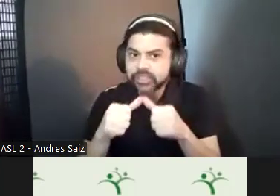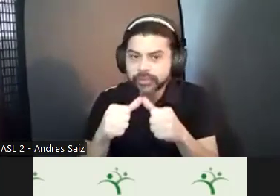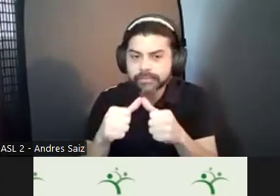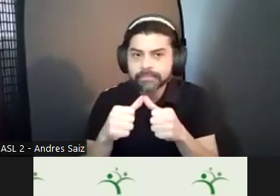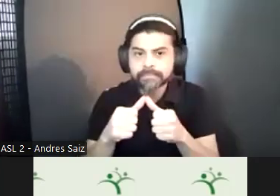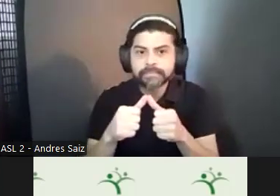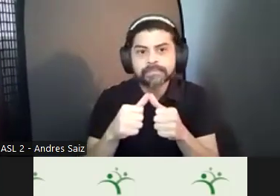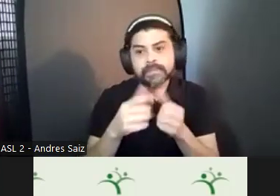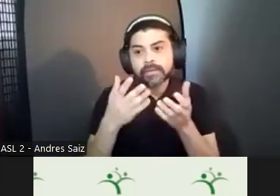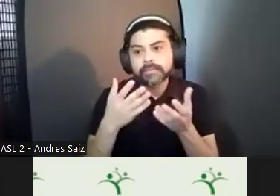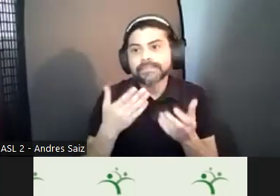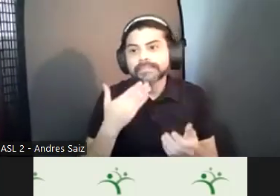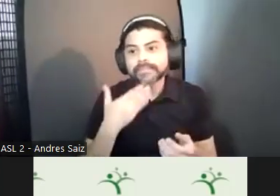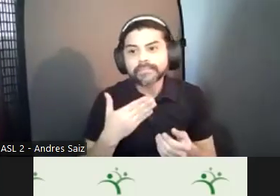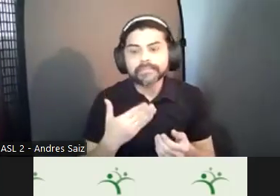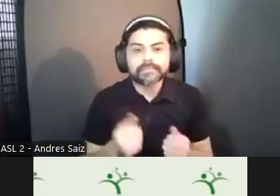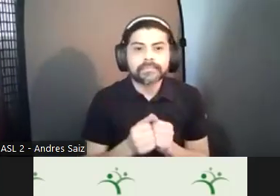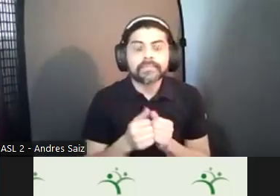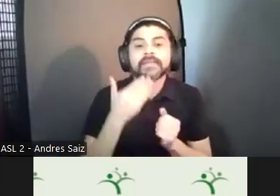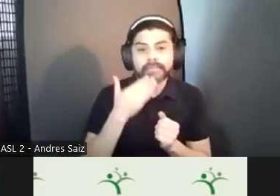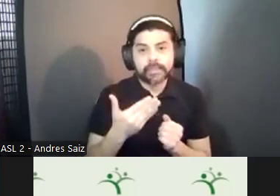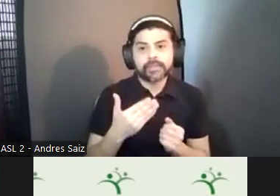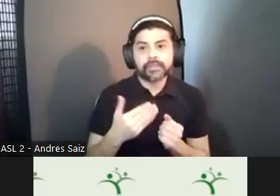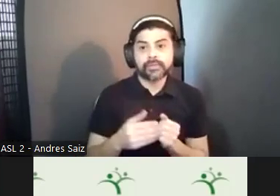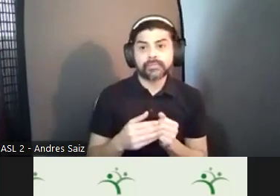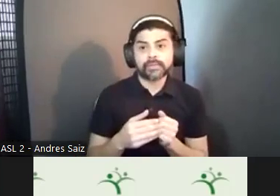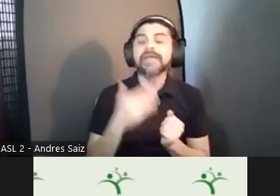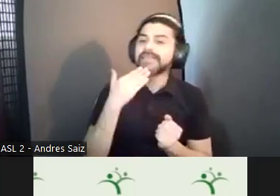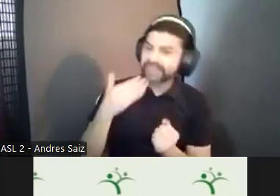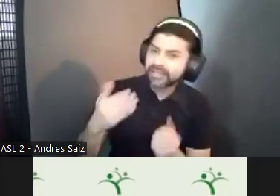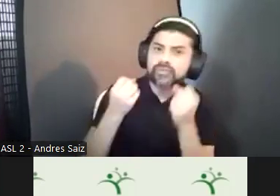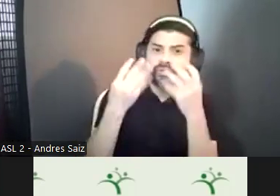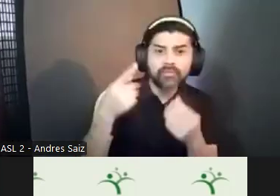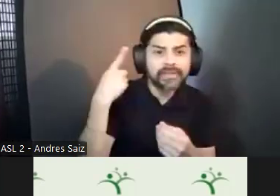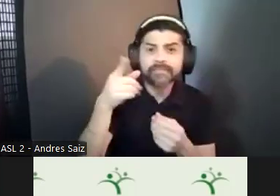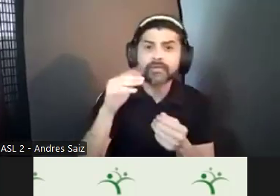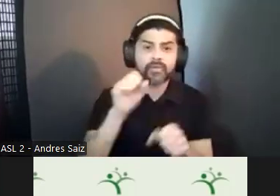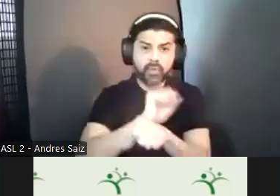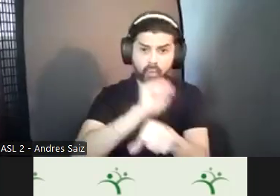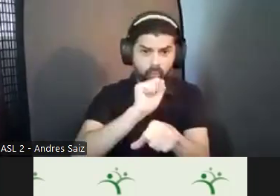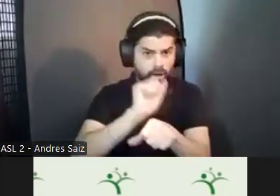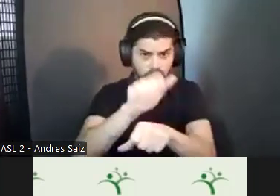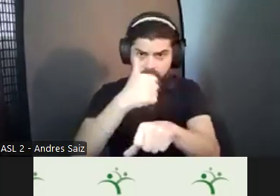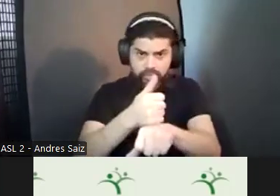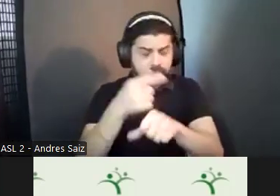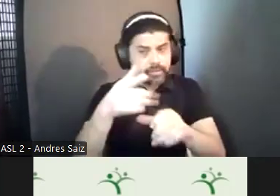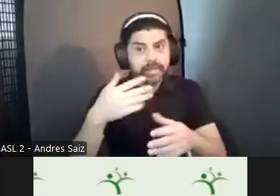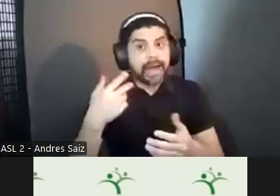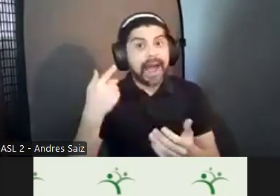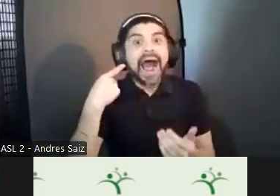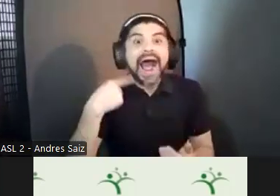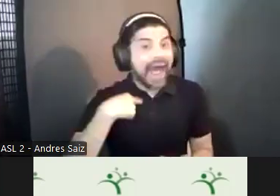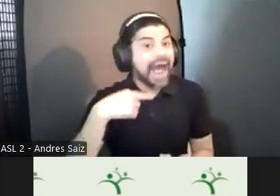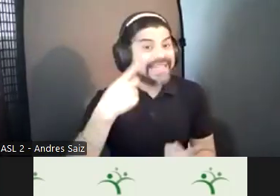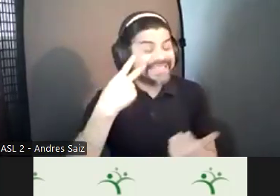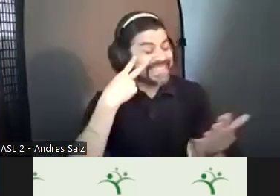And thank you to the workforce. And thank you for your letters too. I just want to tell all of you who write letters in the budget, we read them. we might not respond